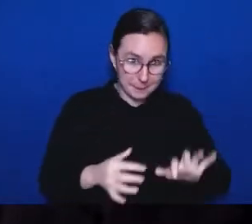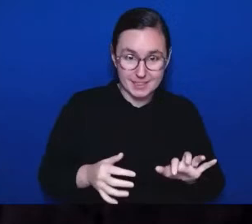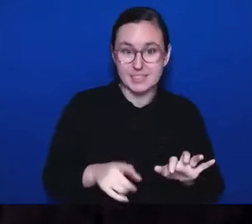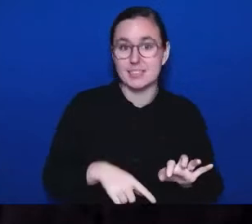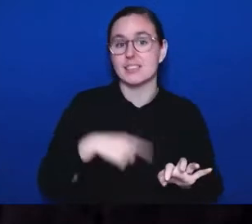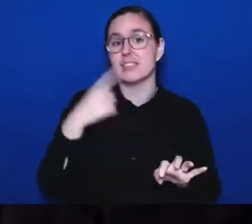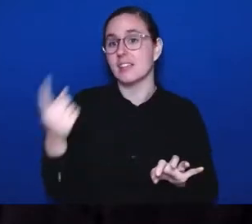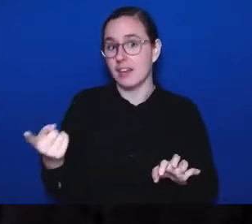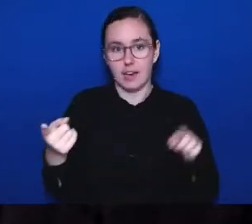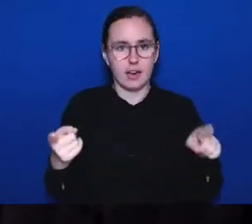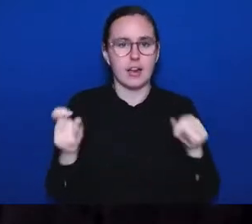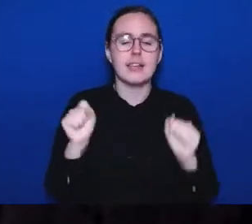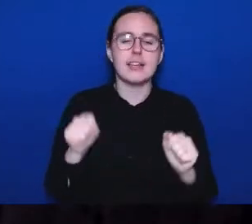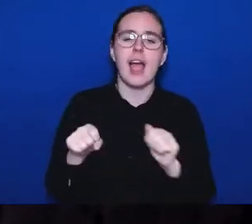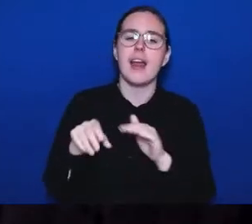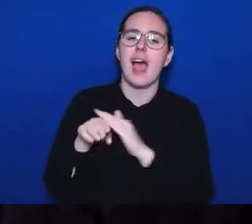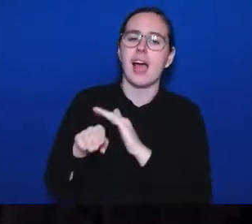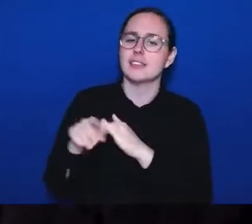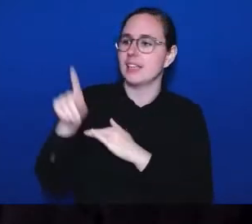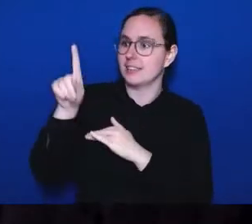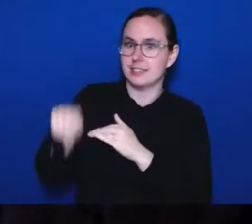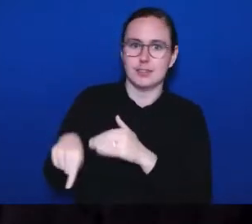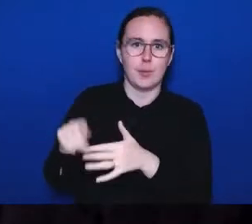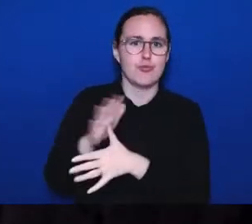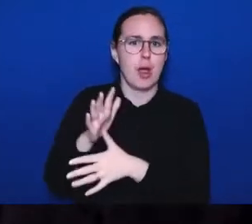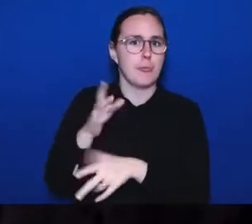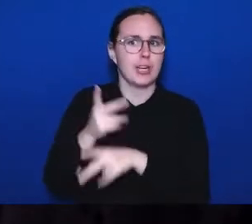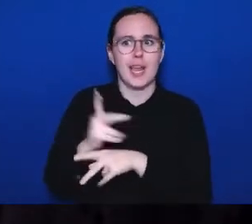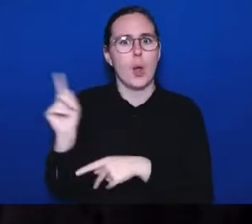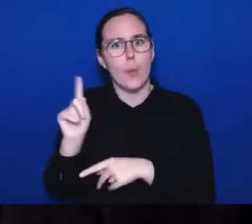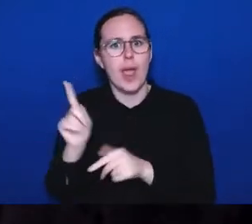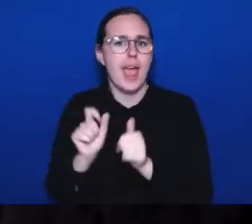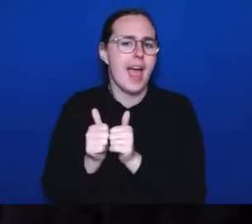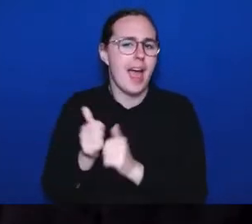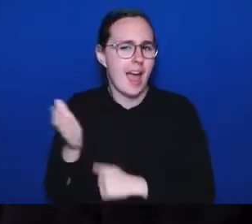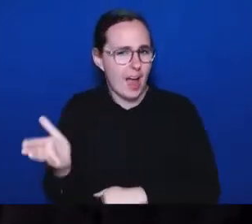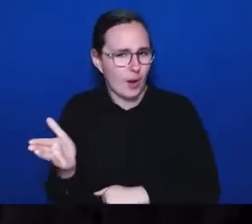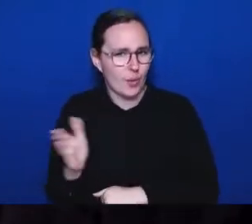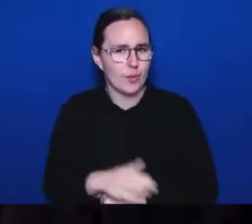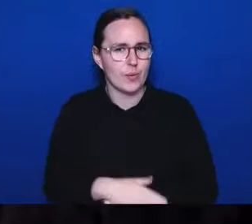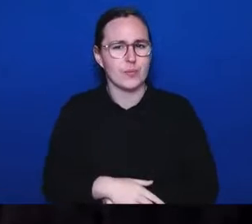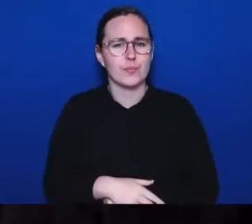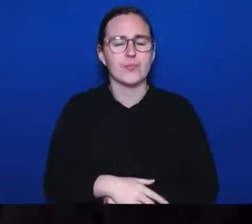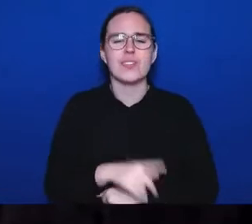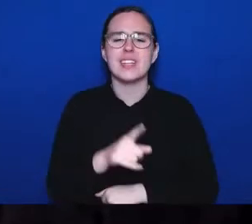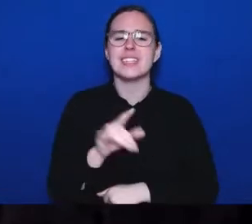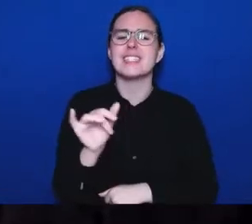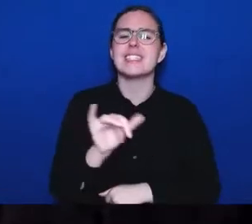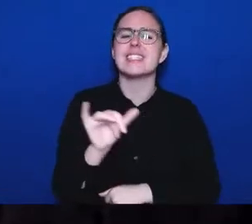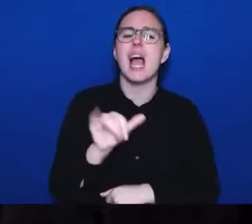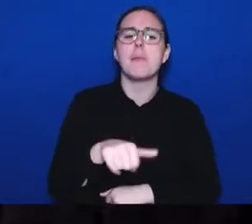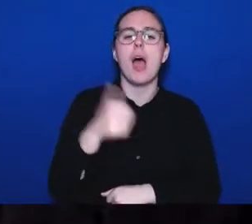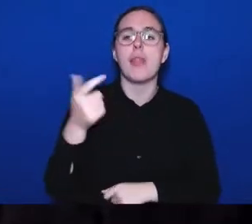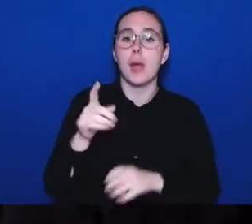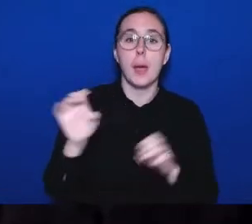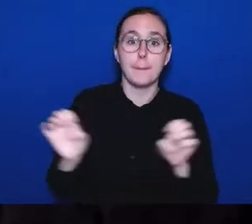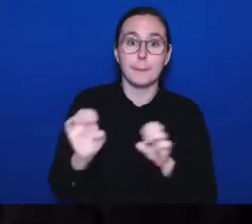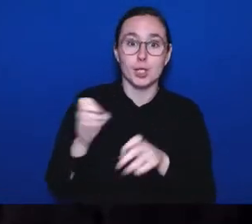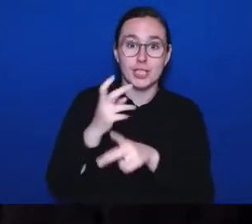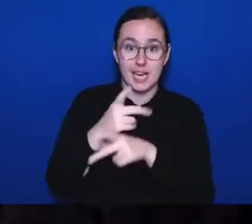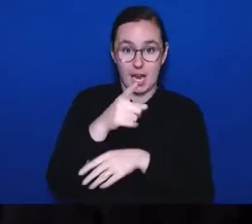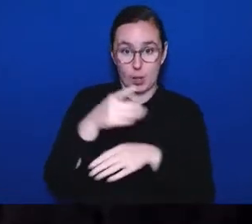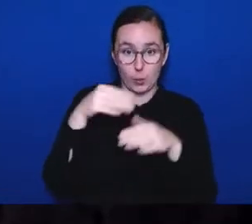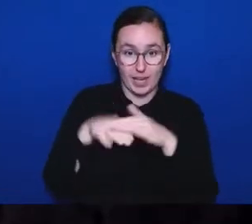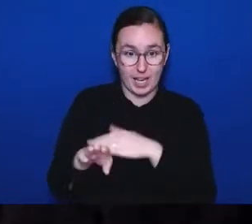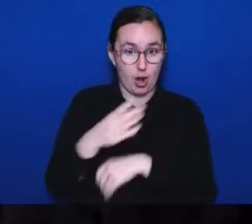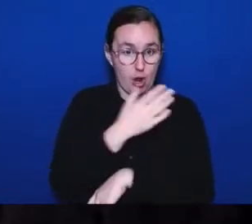primary care in the same way as one accesses other healthcare services. When you need emergency care, you go to the hospital, you know what to do. And